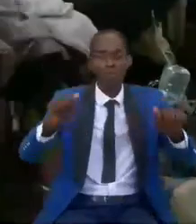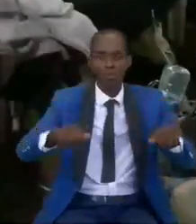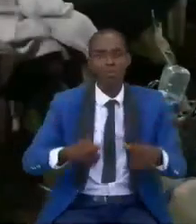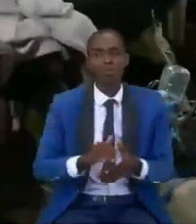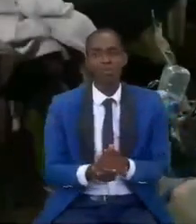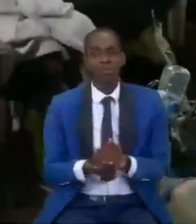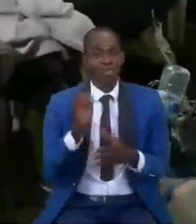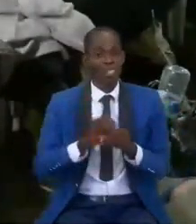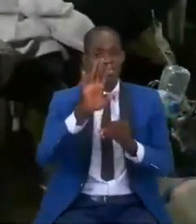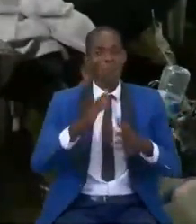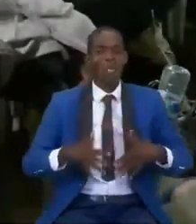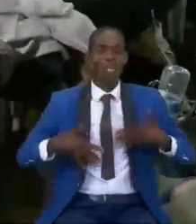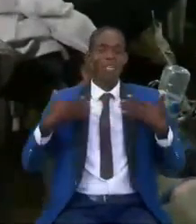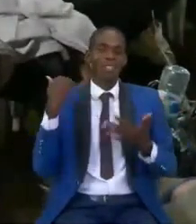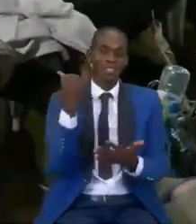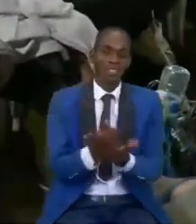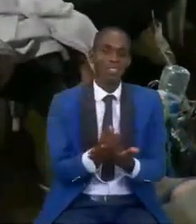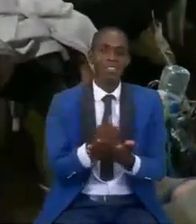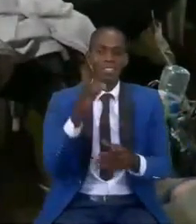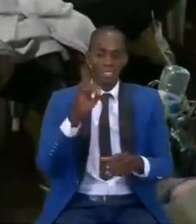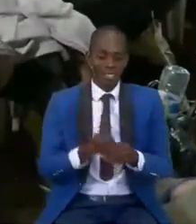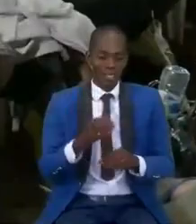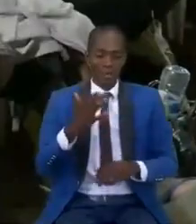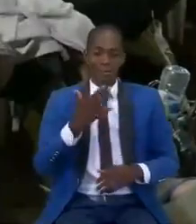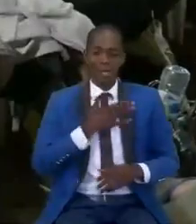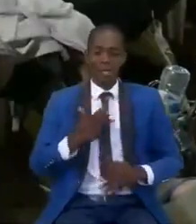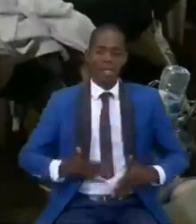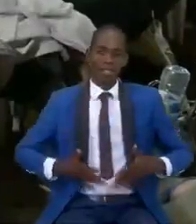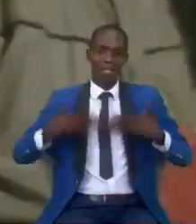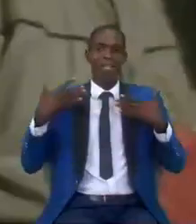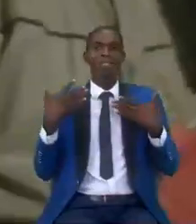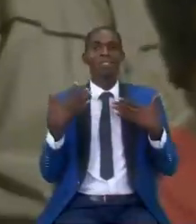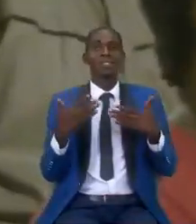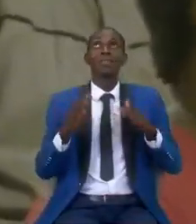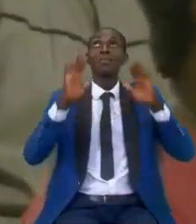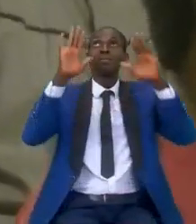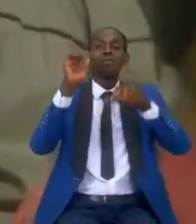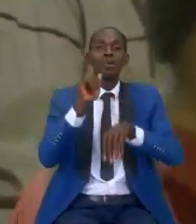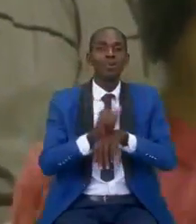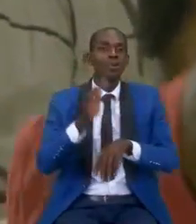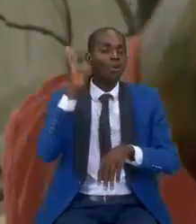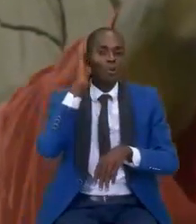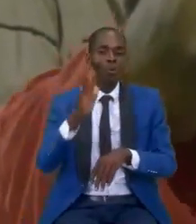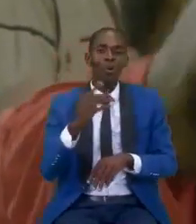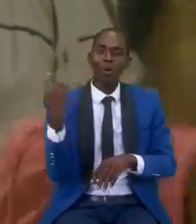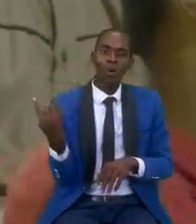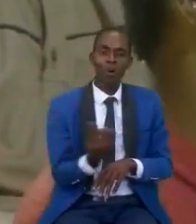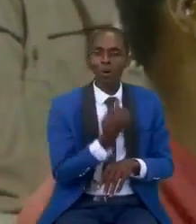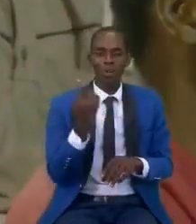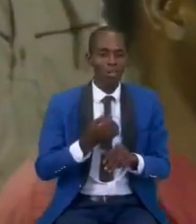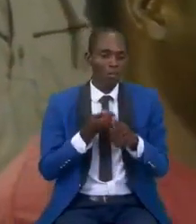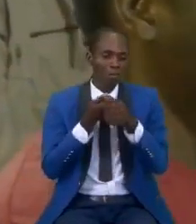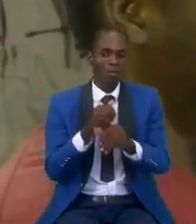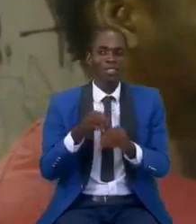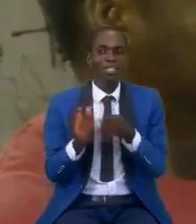life, miracles will always follow in Jesus' name. I'm going to bring